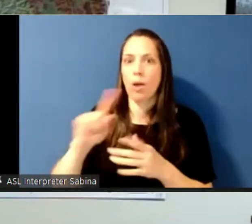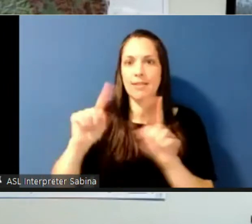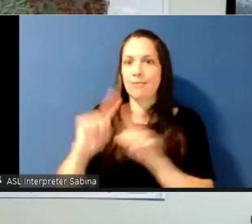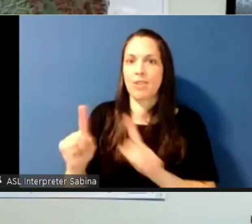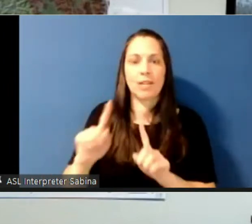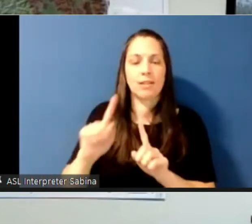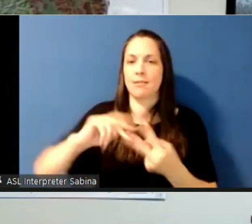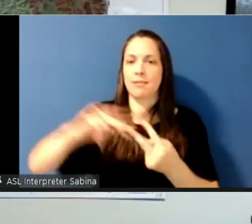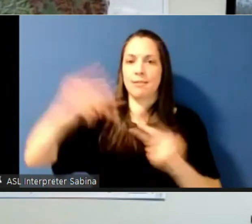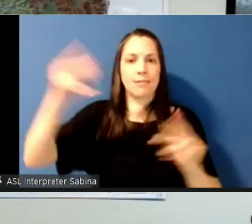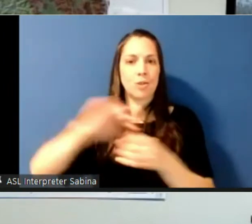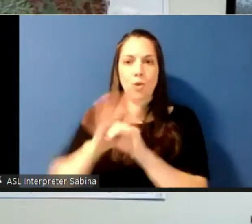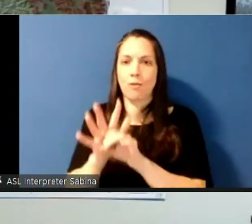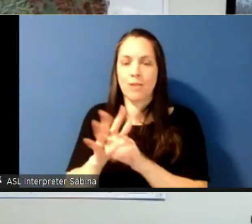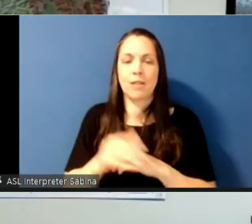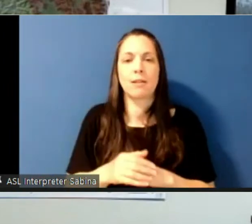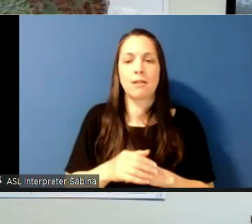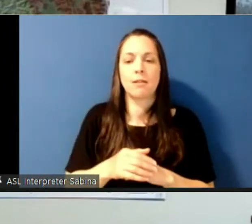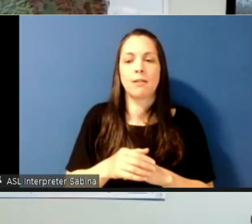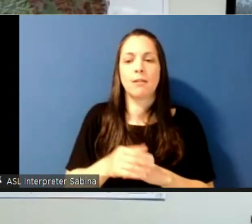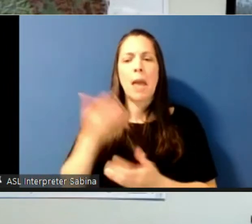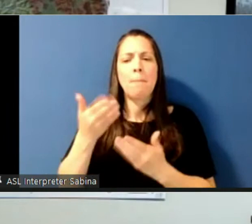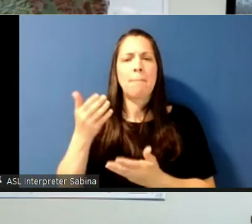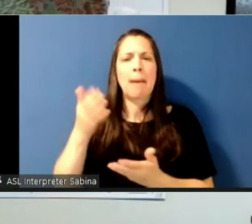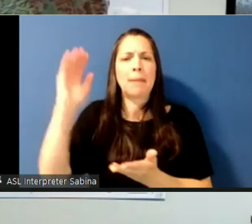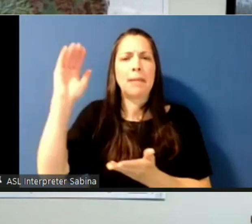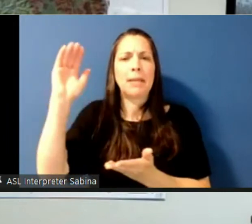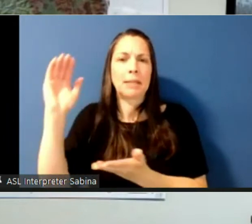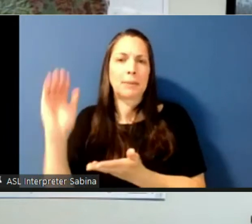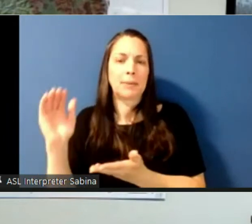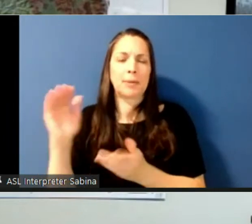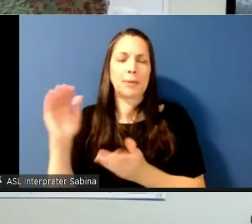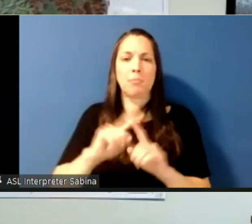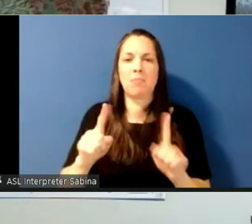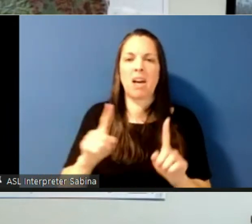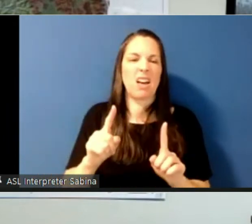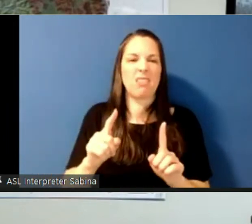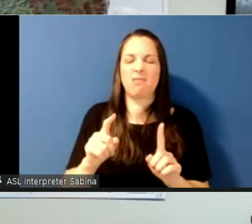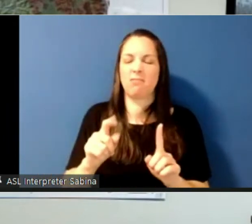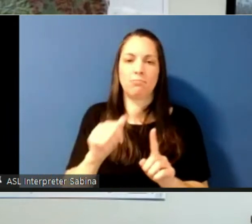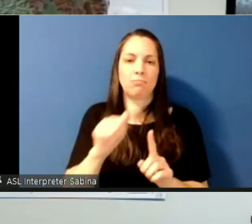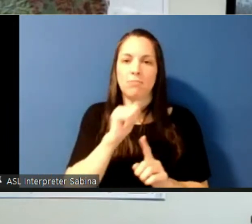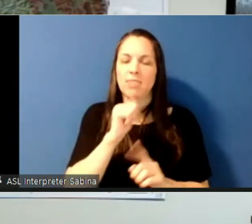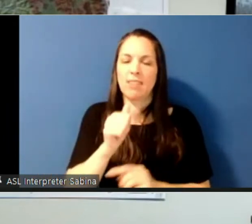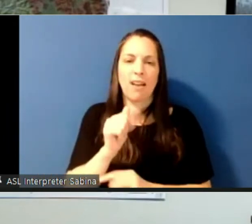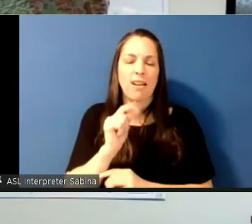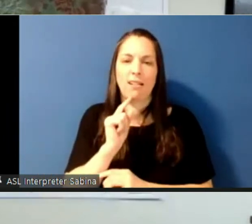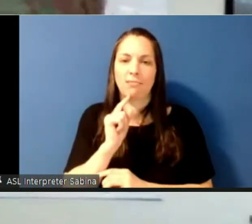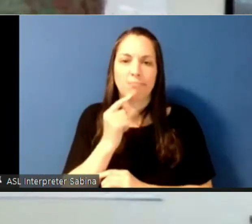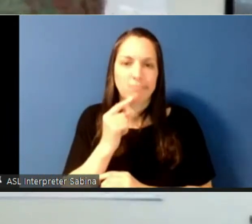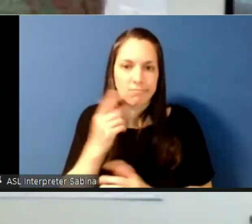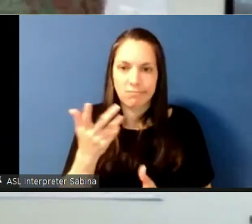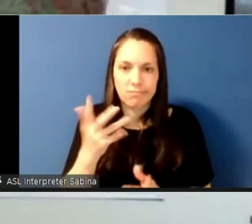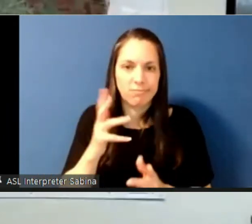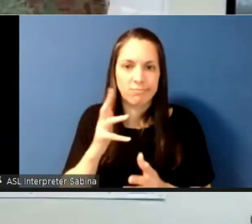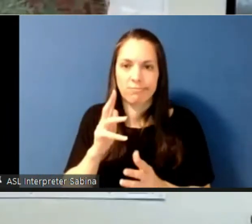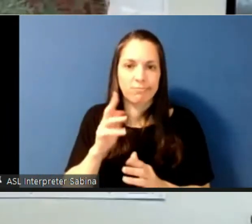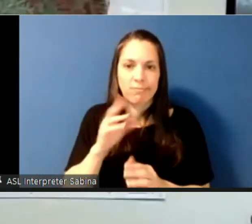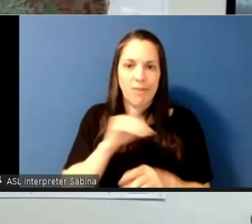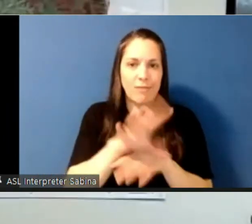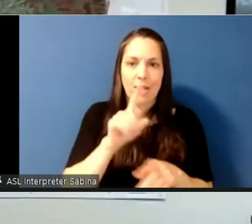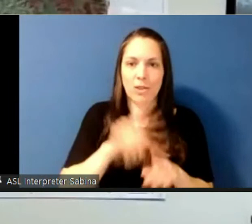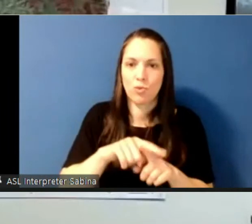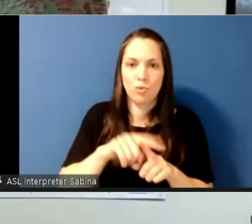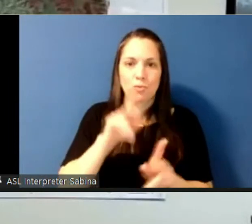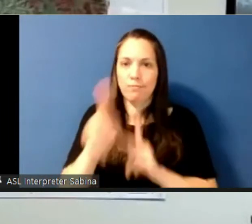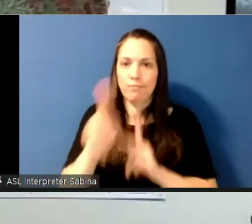may be some decrease, but it's not significant in terms of affecting the population. I think when we have a little bit more